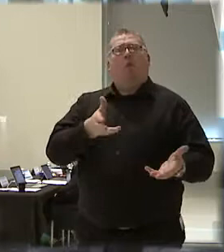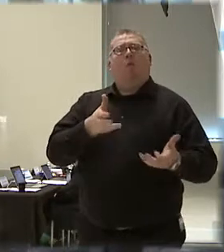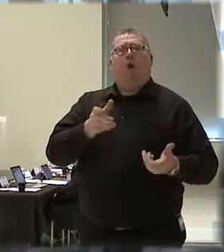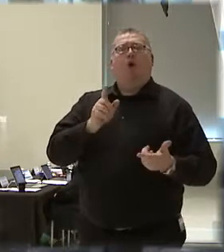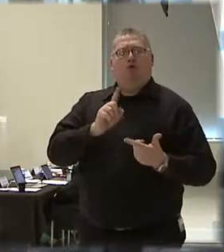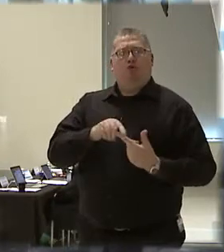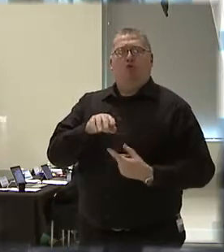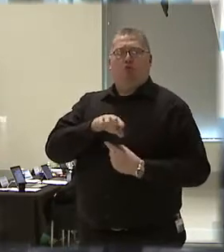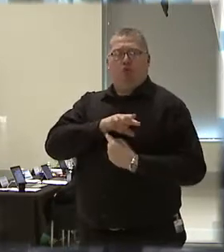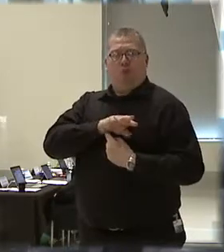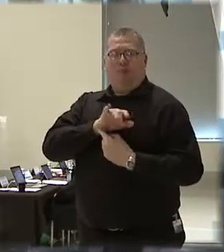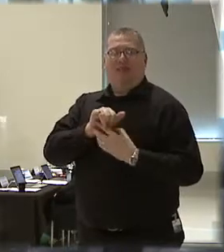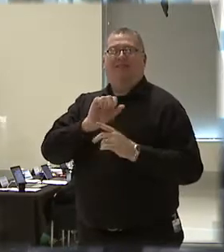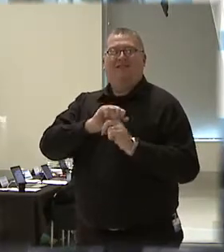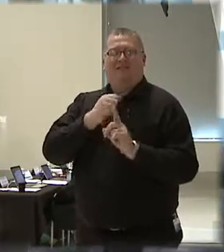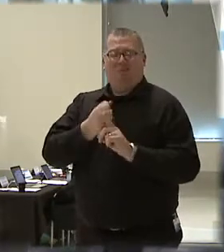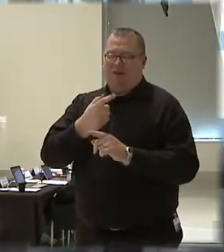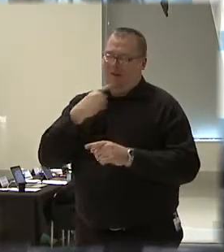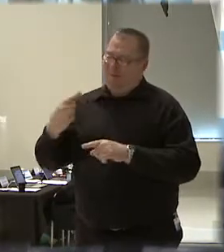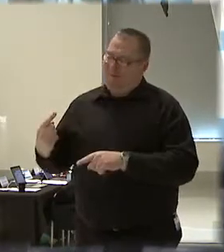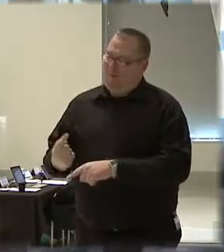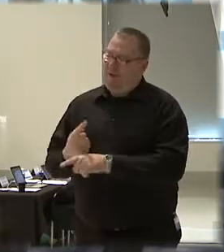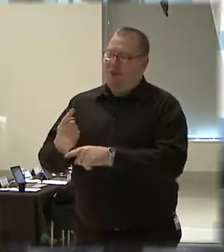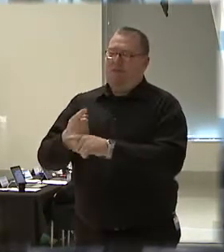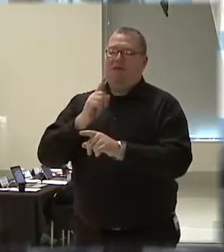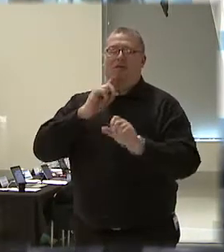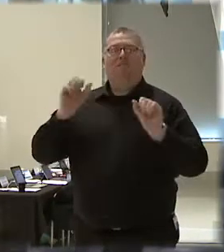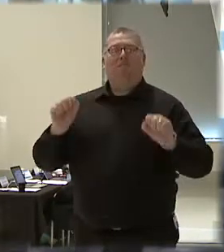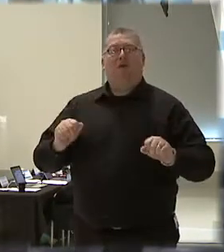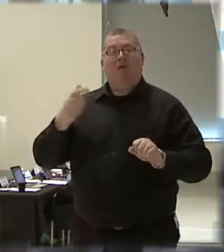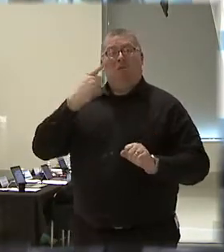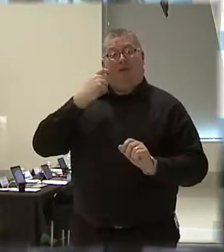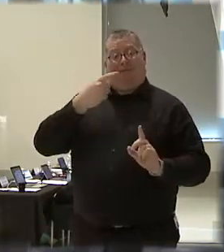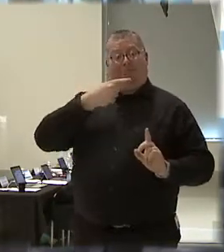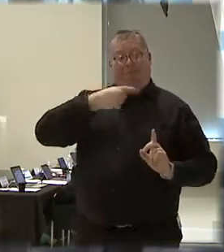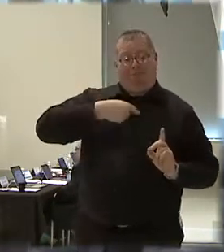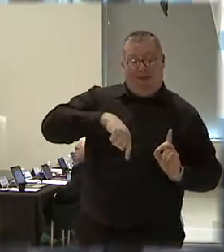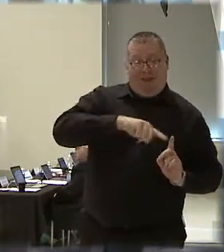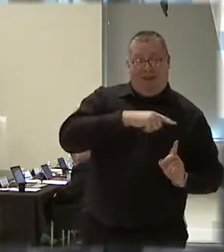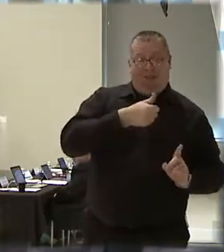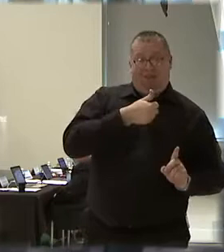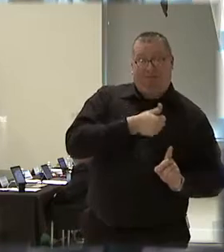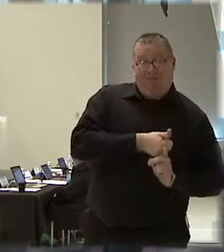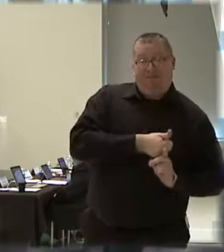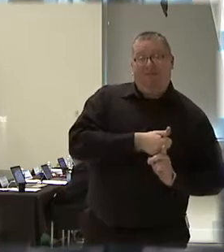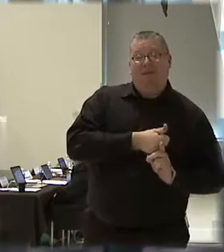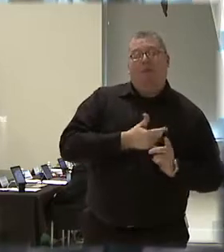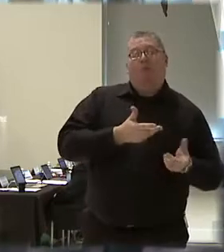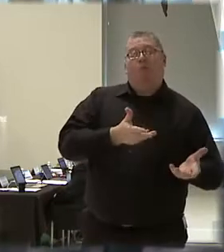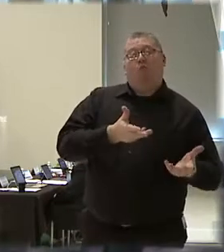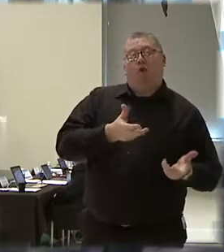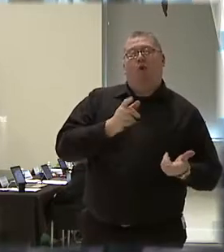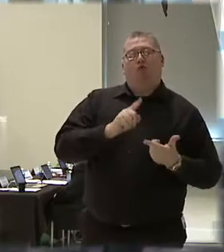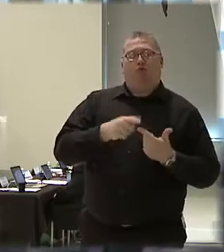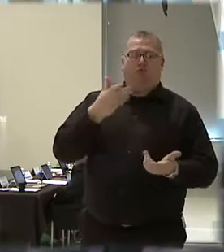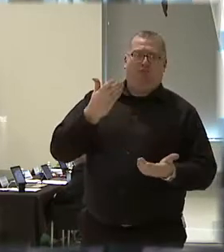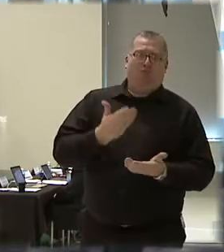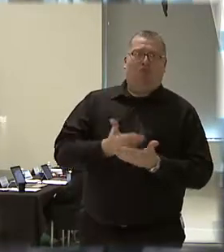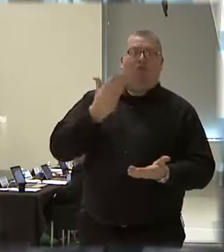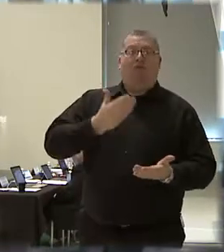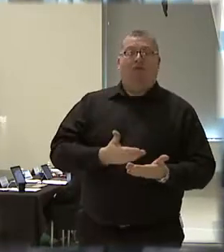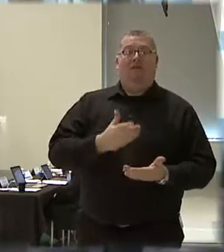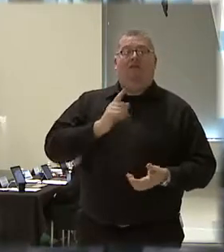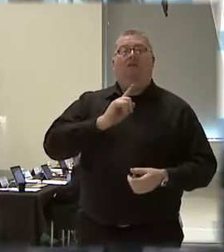record the incident as accurately as possible, because they themselves want to prove